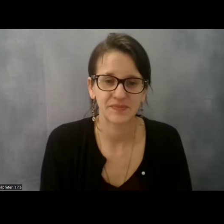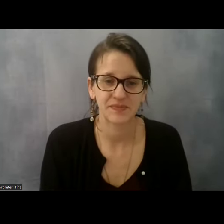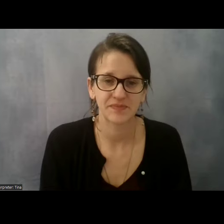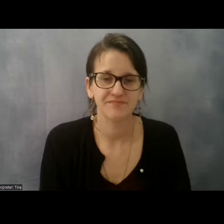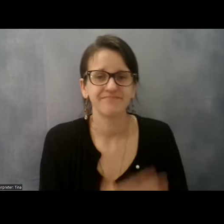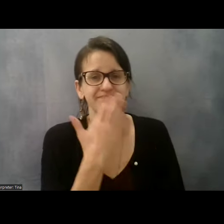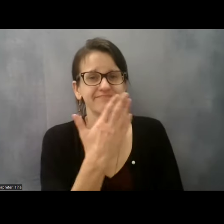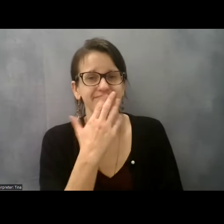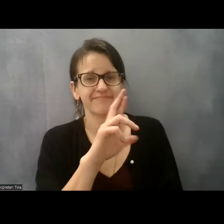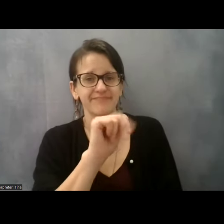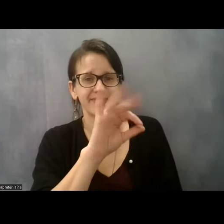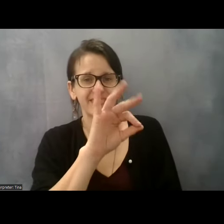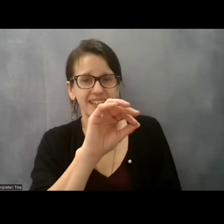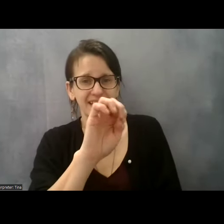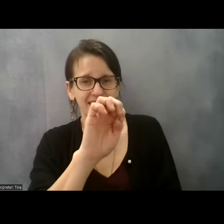Thank you, Rafaela.